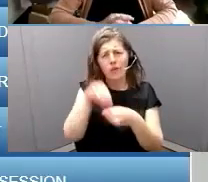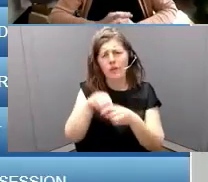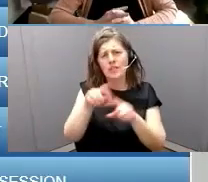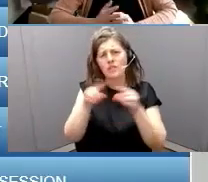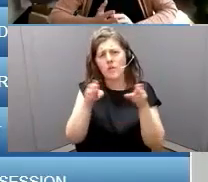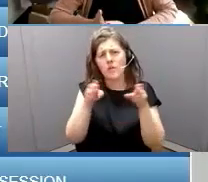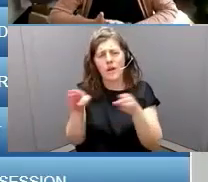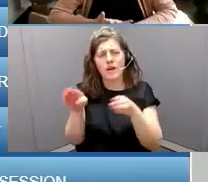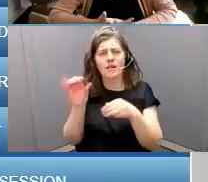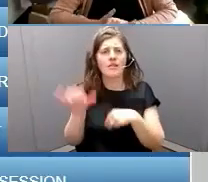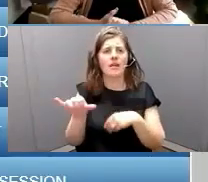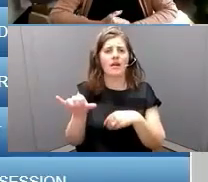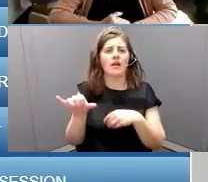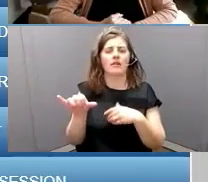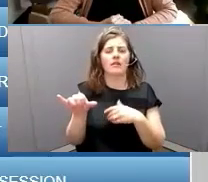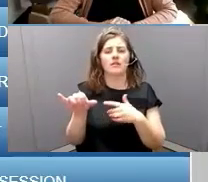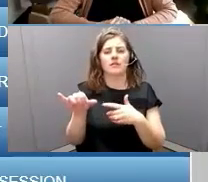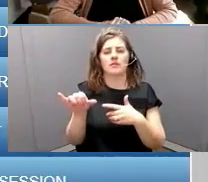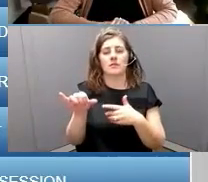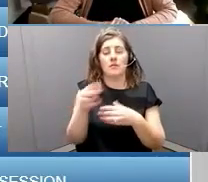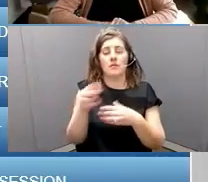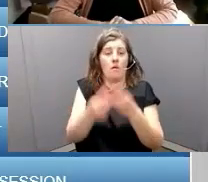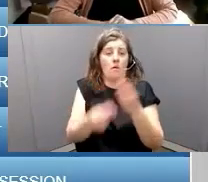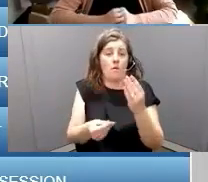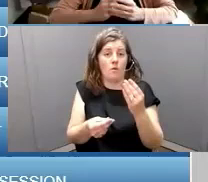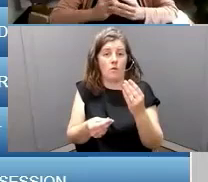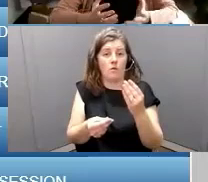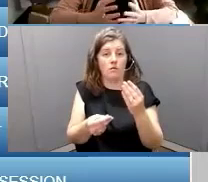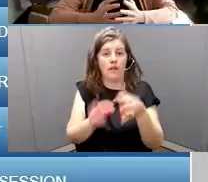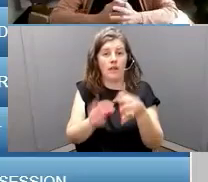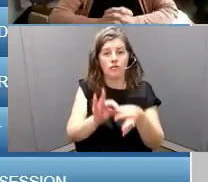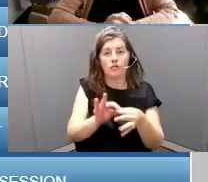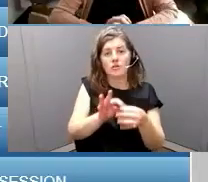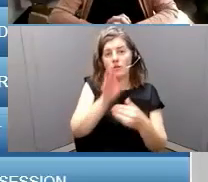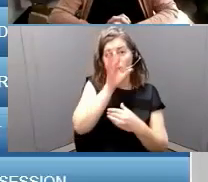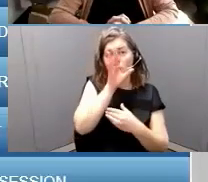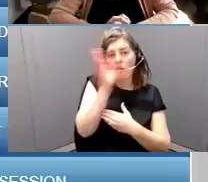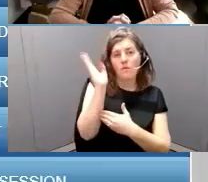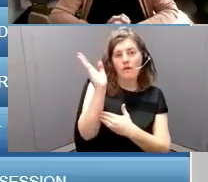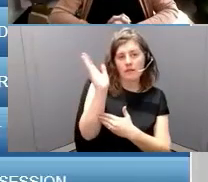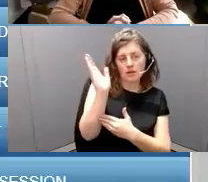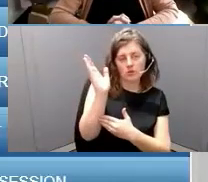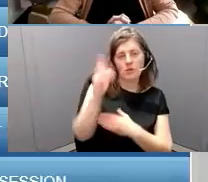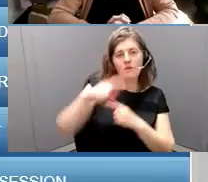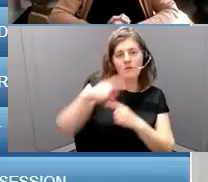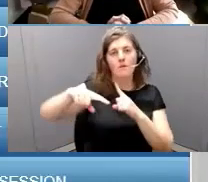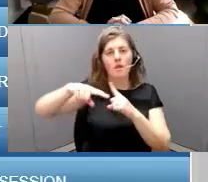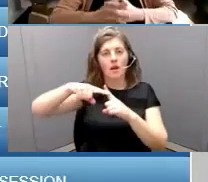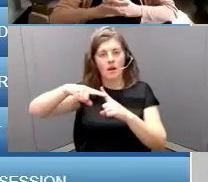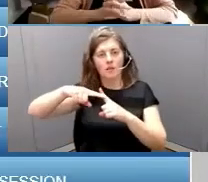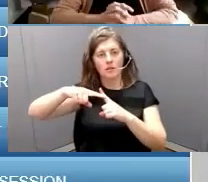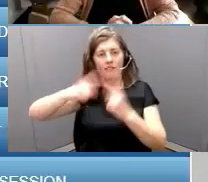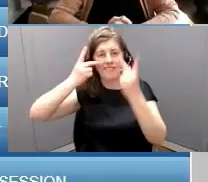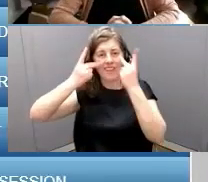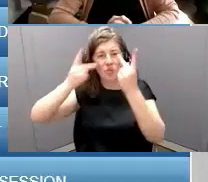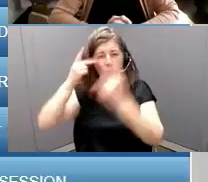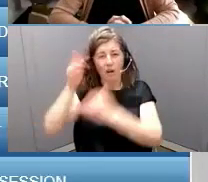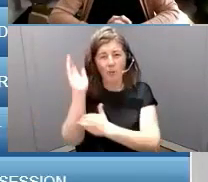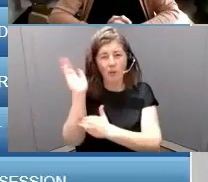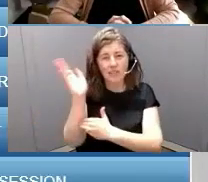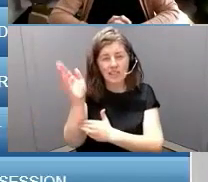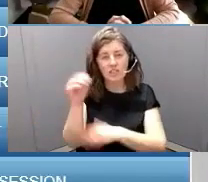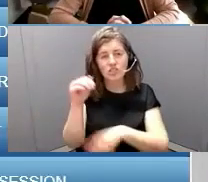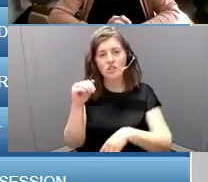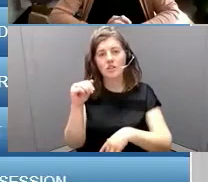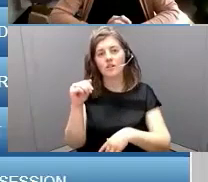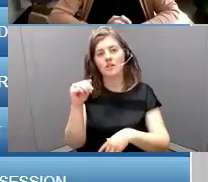that are both in terms of oral presentation and visual presentation